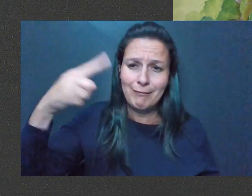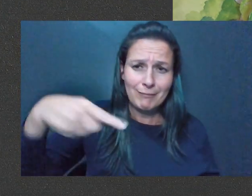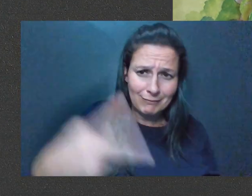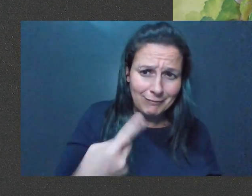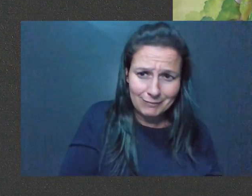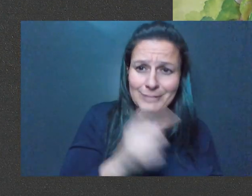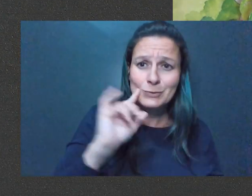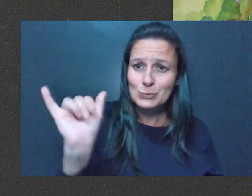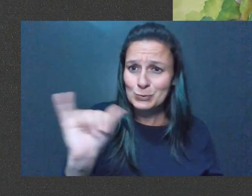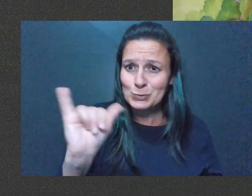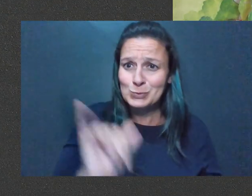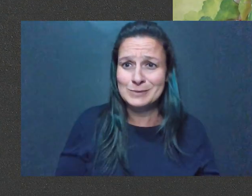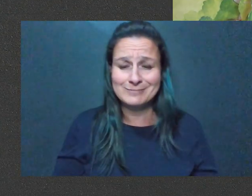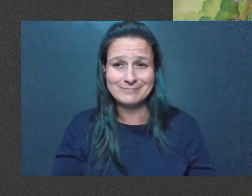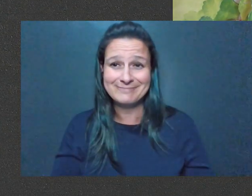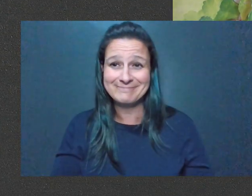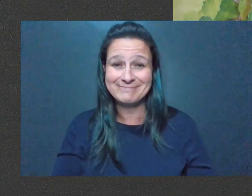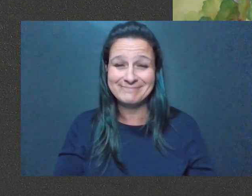after.